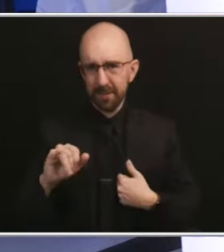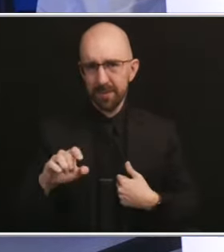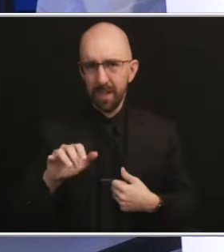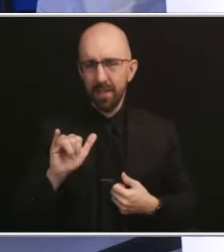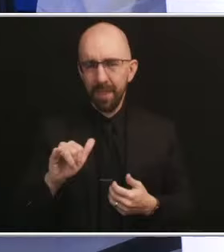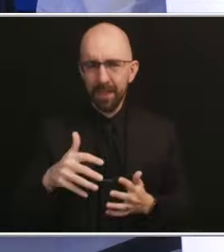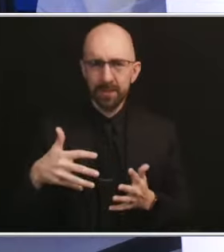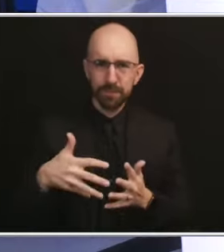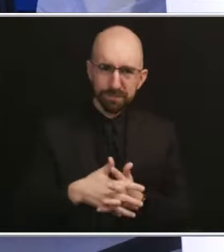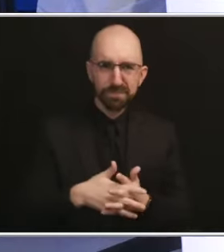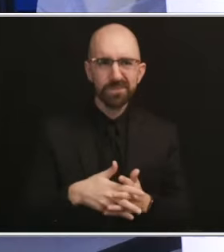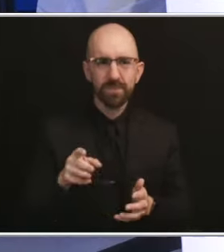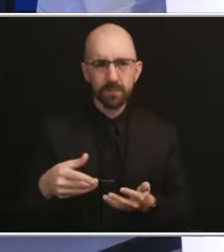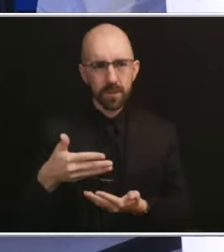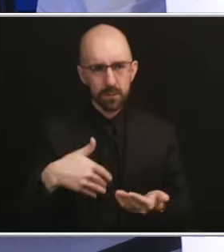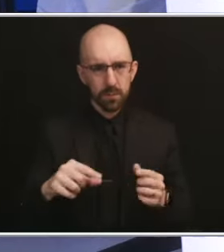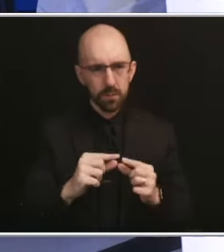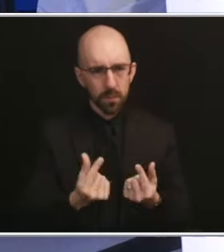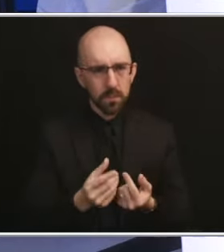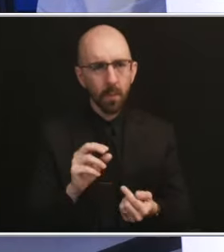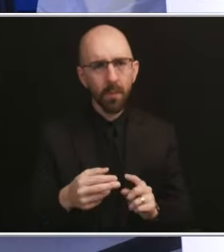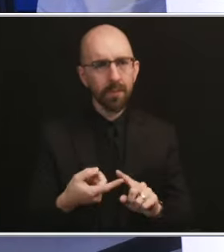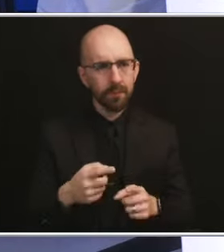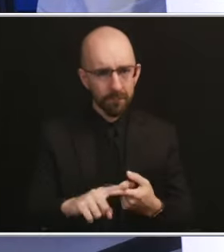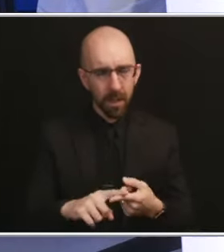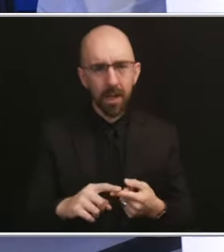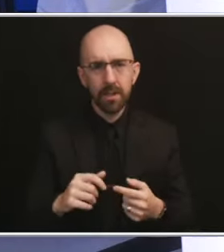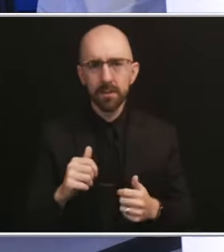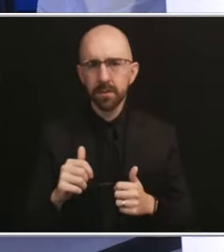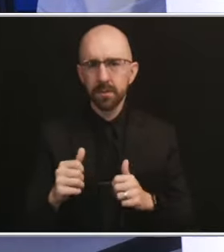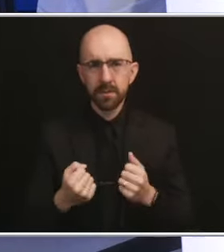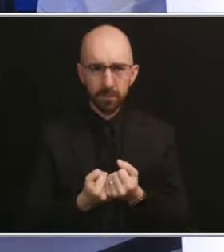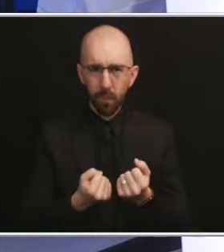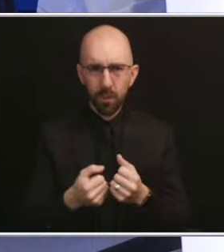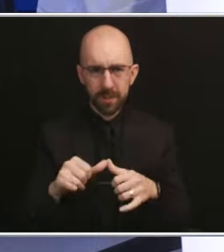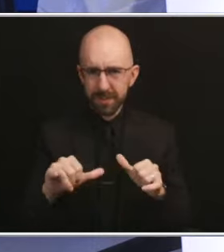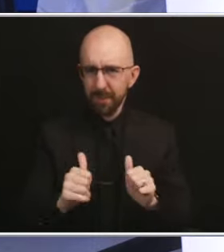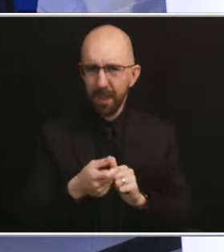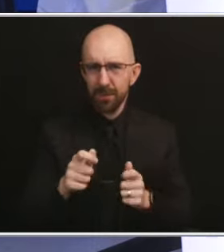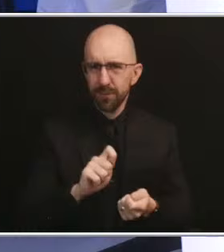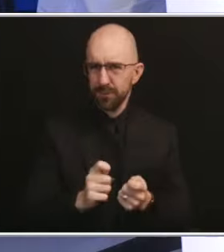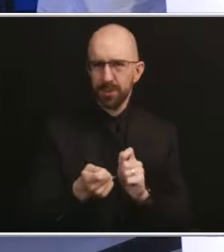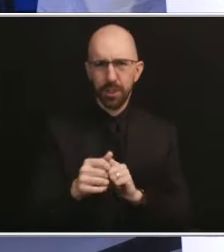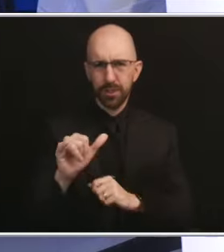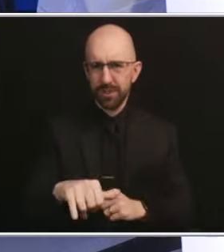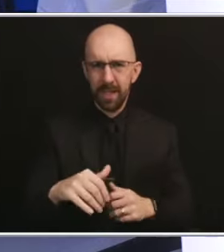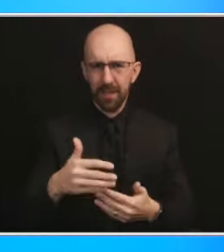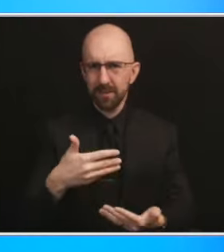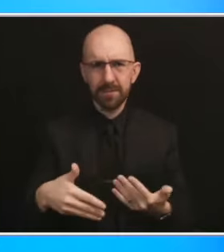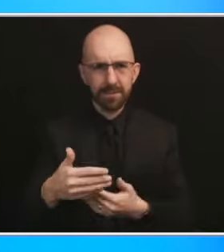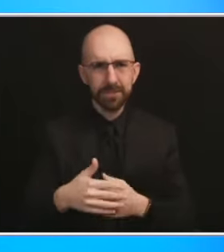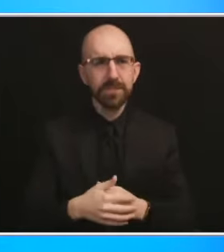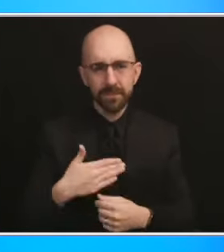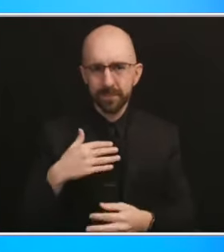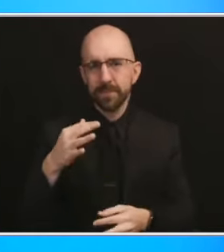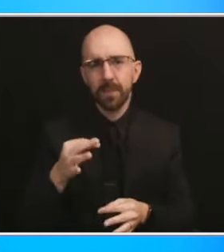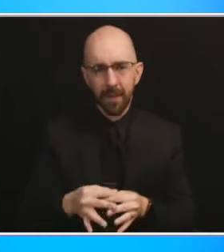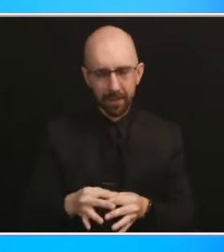within a social group or your friends or your sports system. How did you change that? Definitely my faith and going to church,